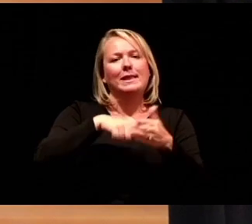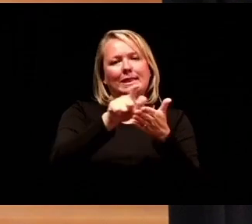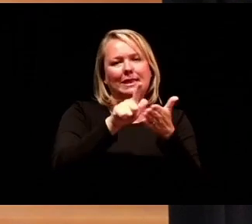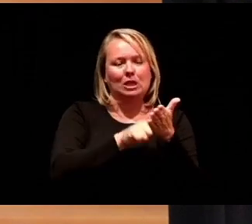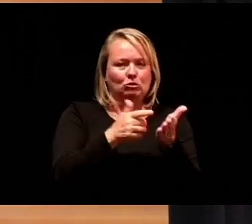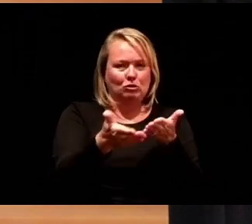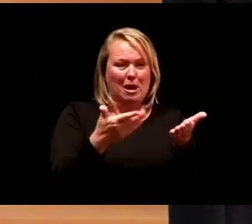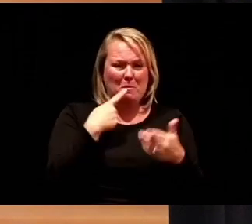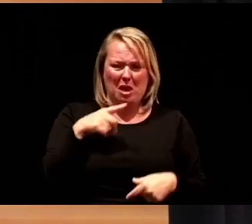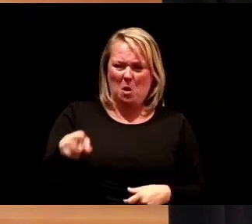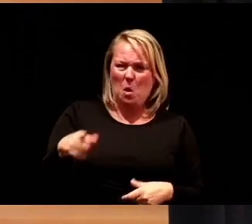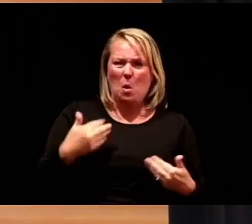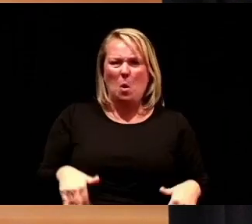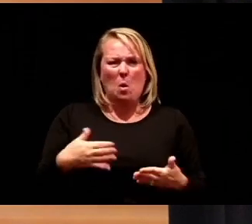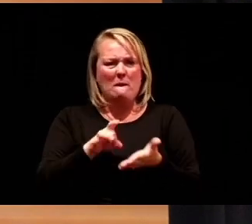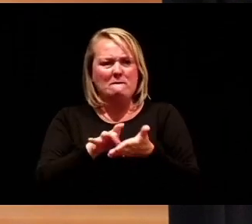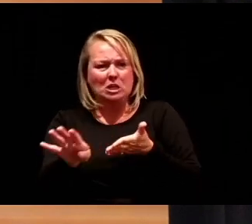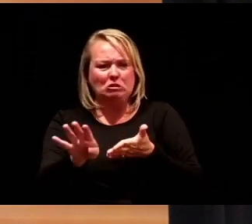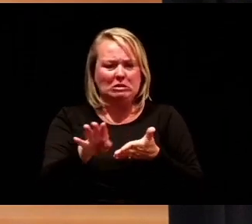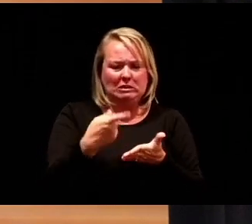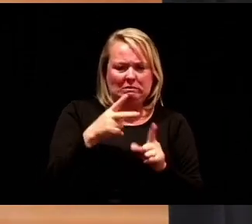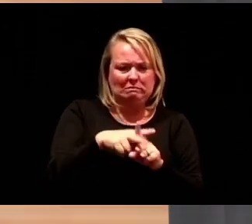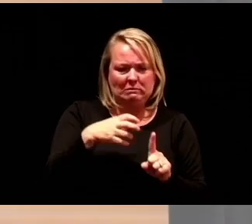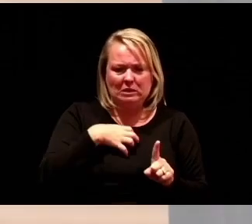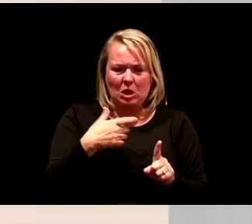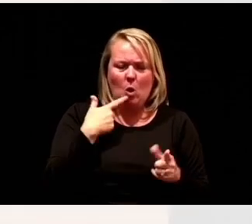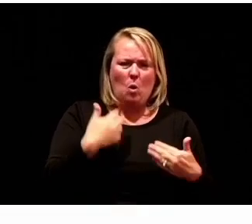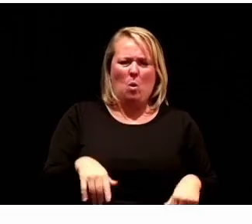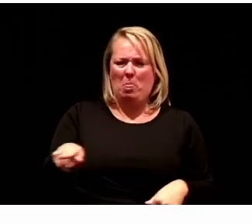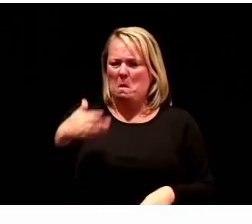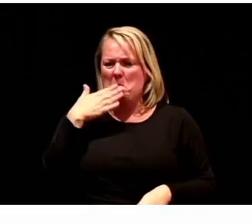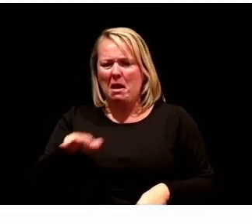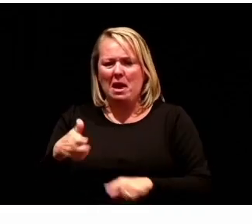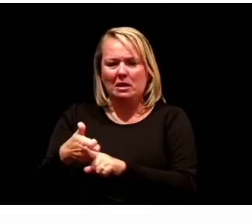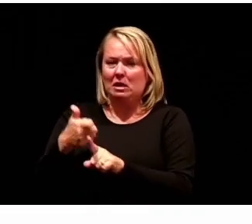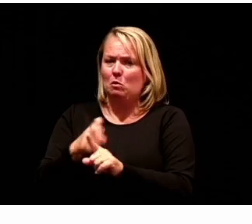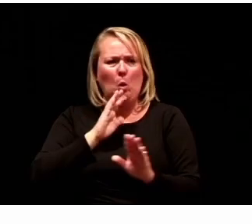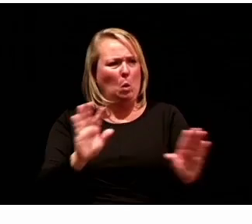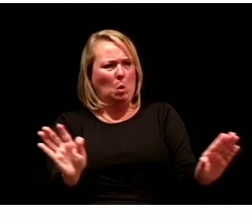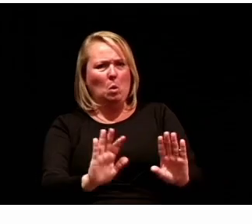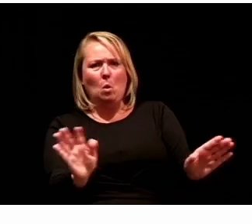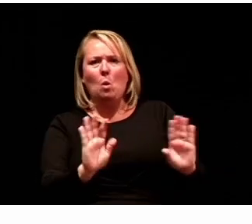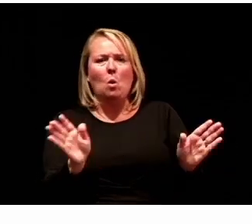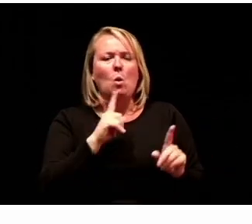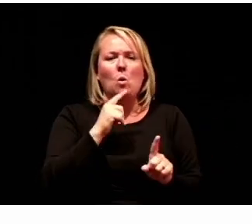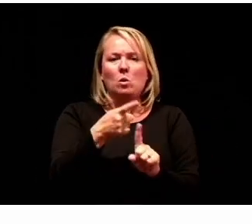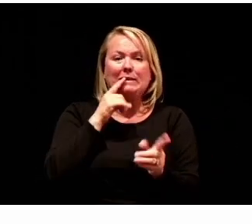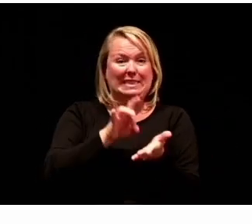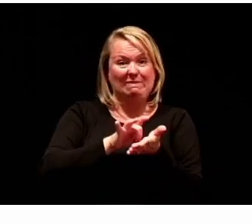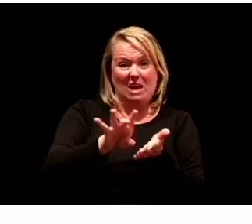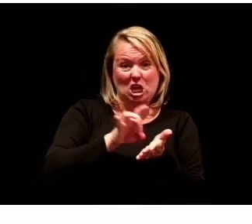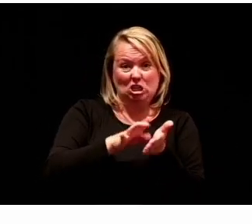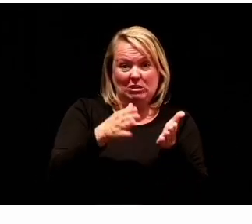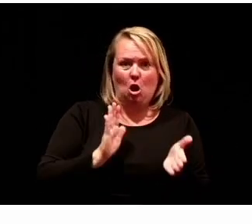be honest in why you're evicting somebody, right? Non-renewals are very suspect. Evictions for one or more rule violations, quid pro